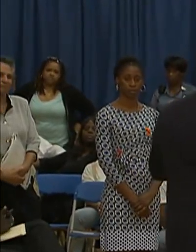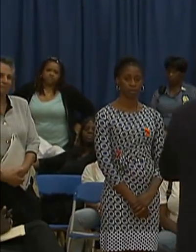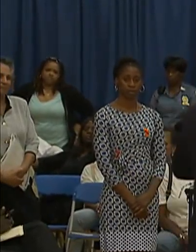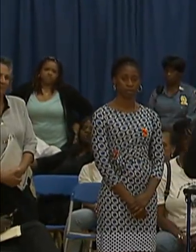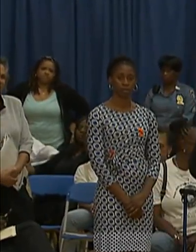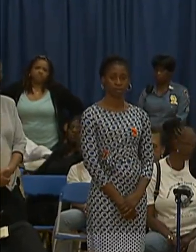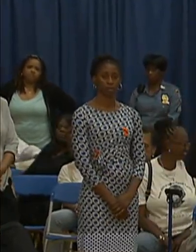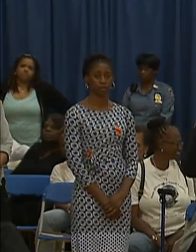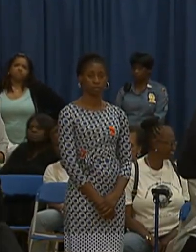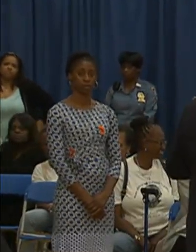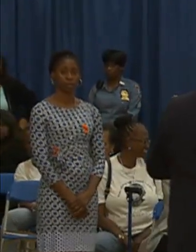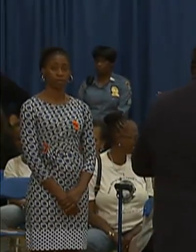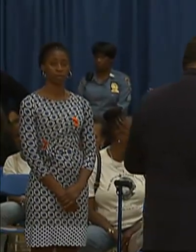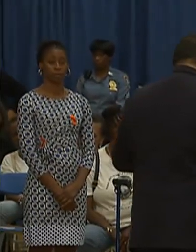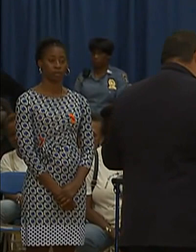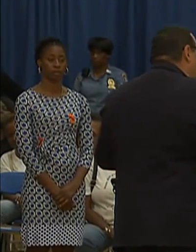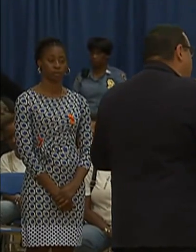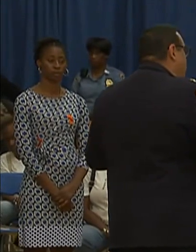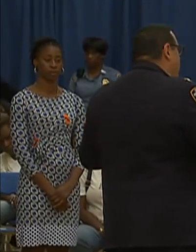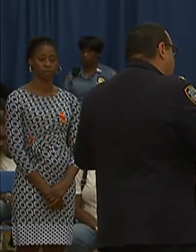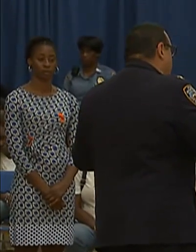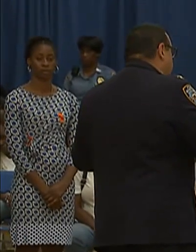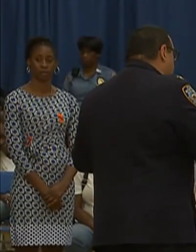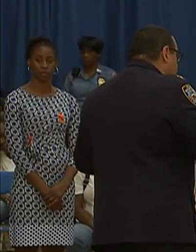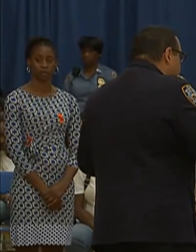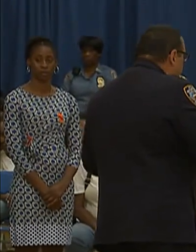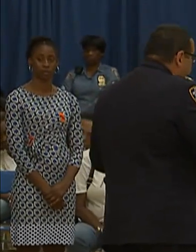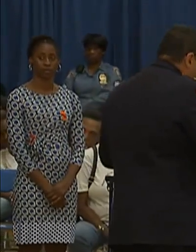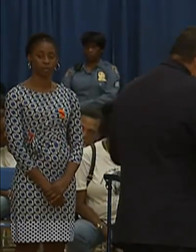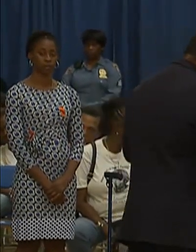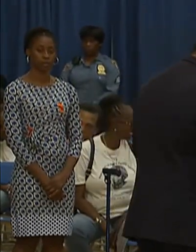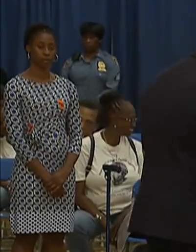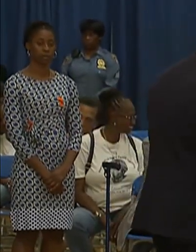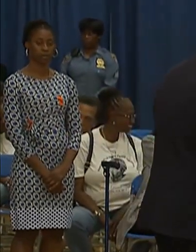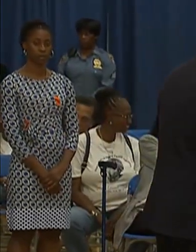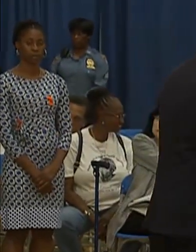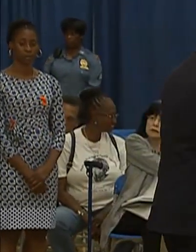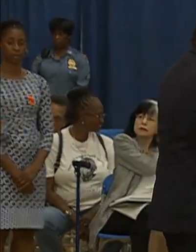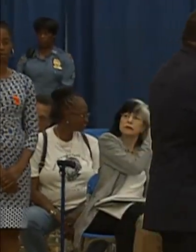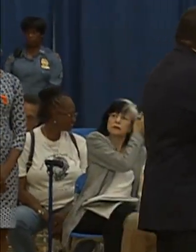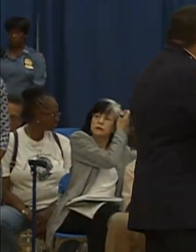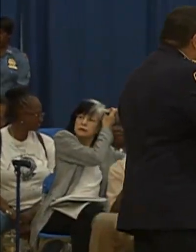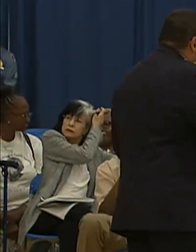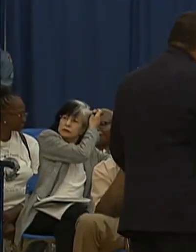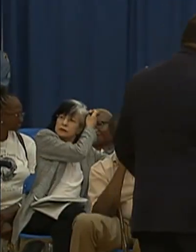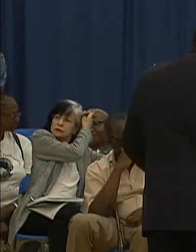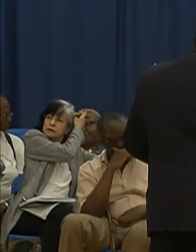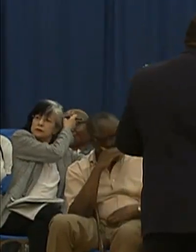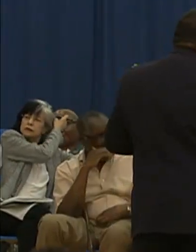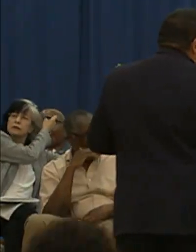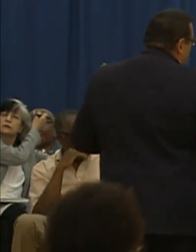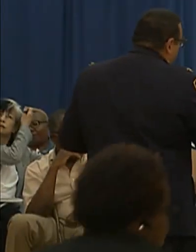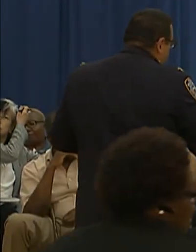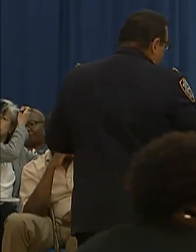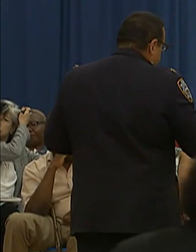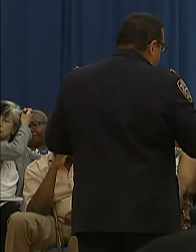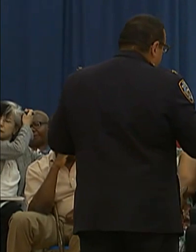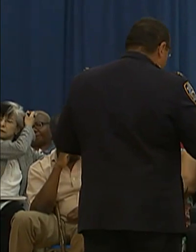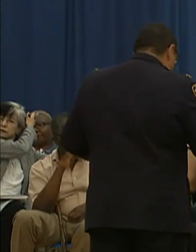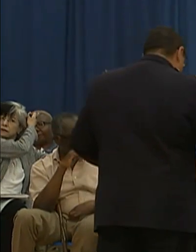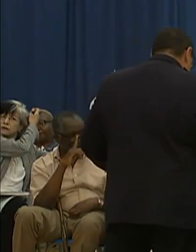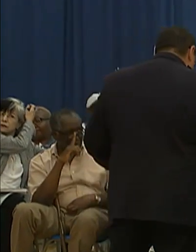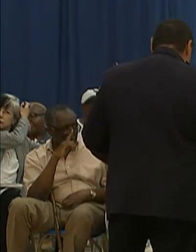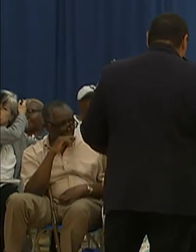what the program's going to be, what it is, and where it's going. And it's a program that is exactly what you're talking about. Our NCO